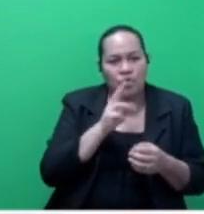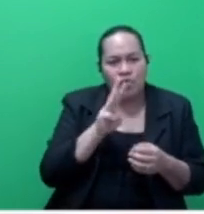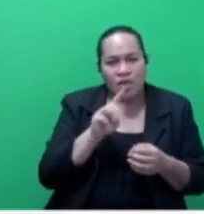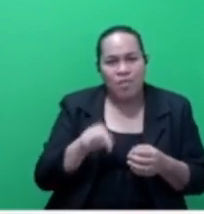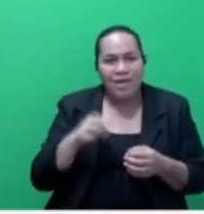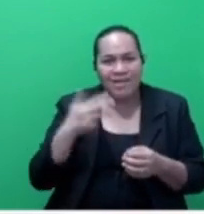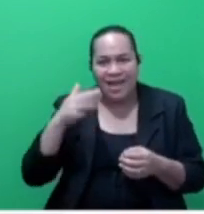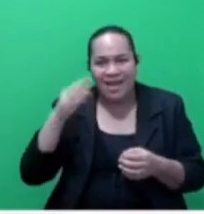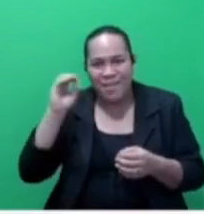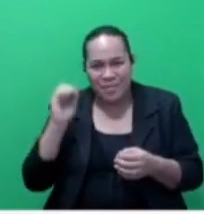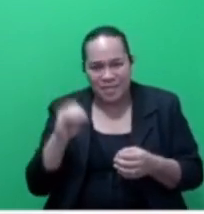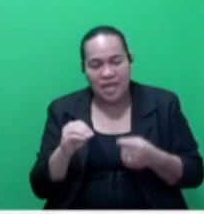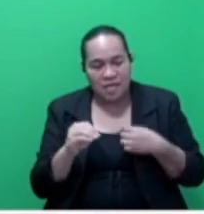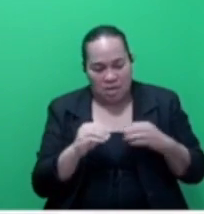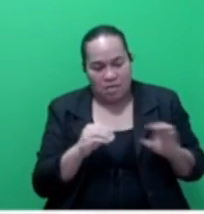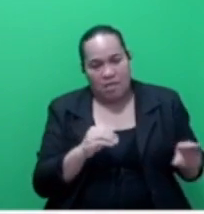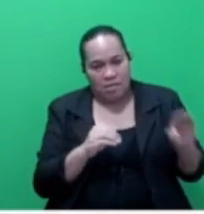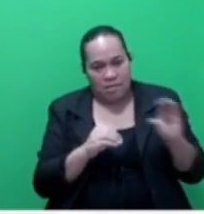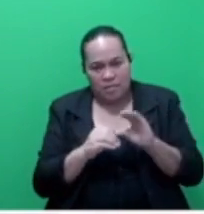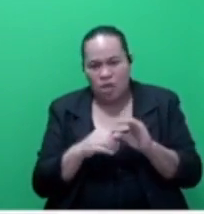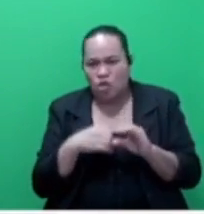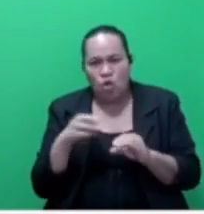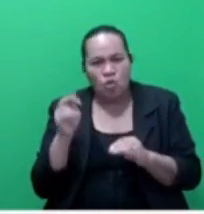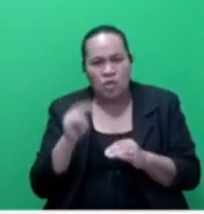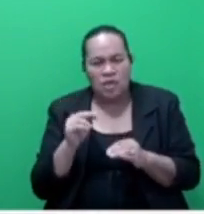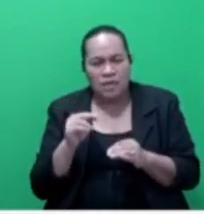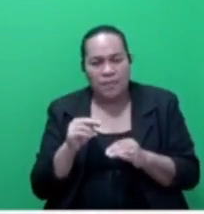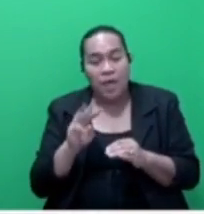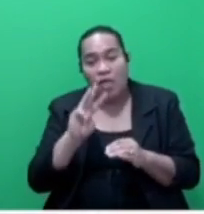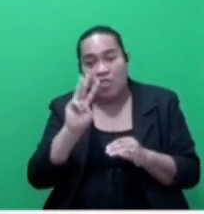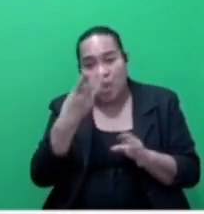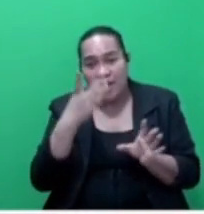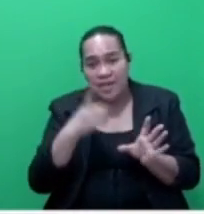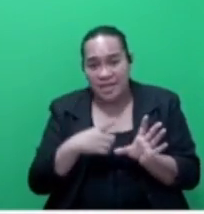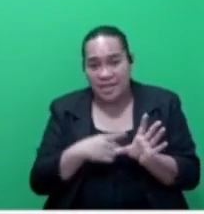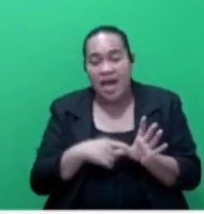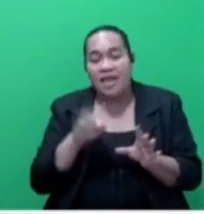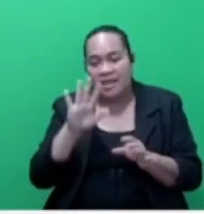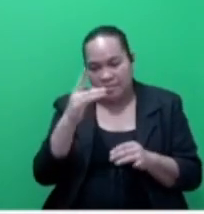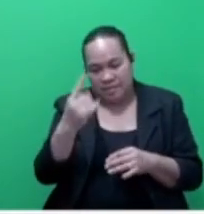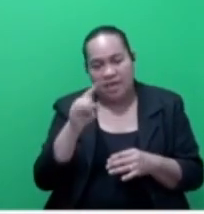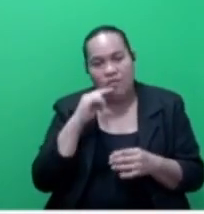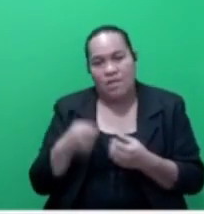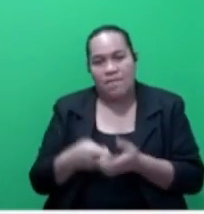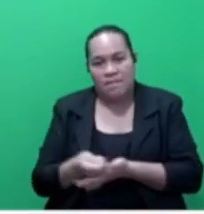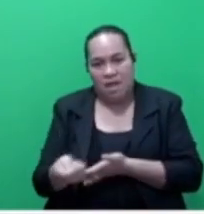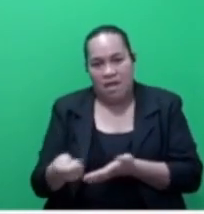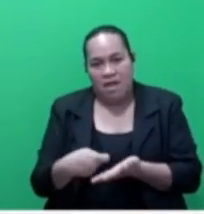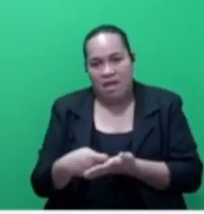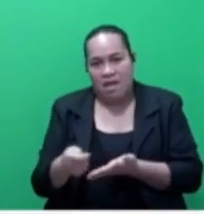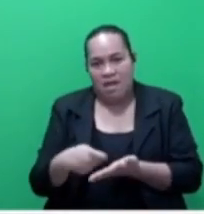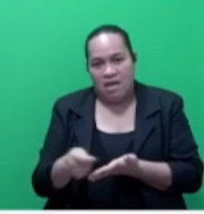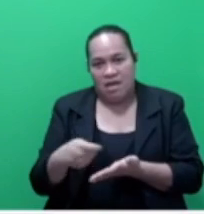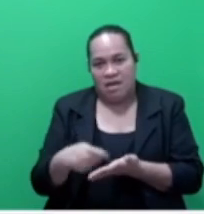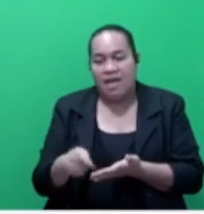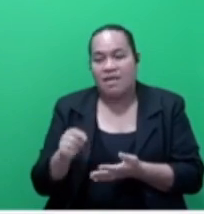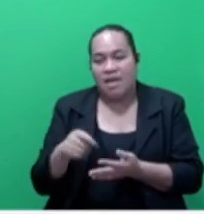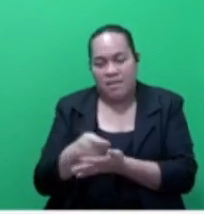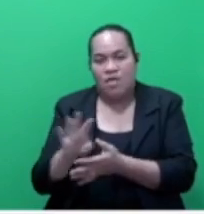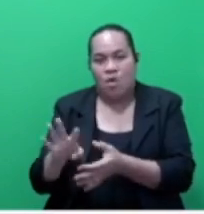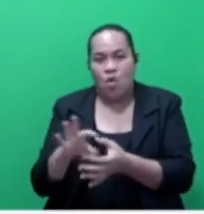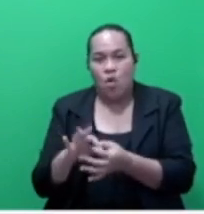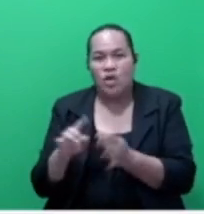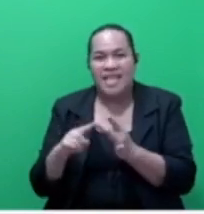rate. There's no principal payment required, sir. And in the third year, then they start doing their principal payments and also the interest. So they get